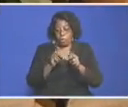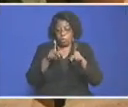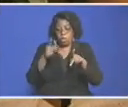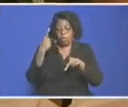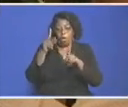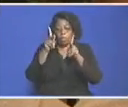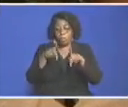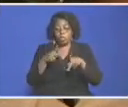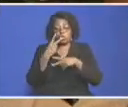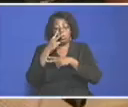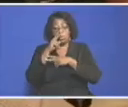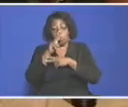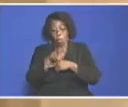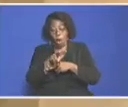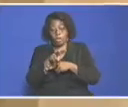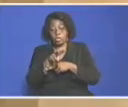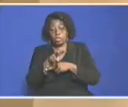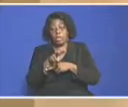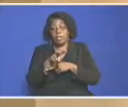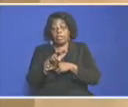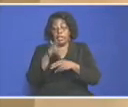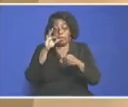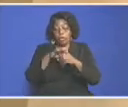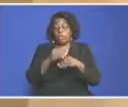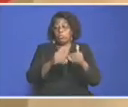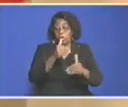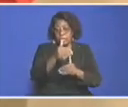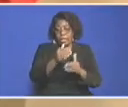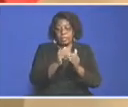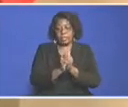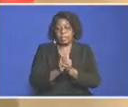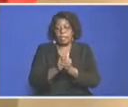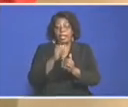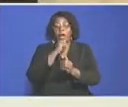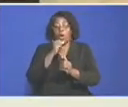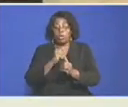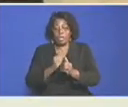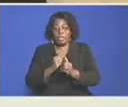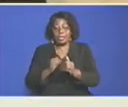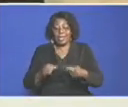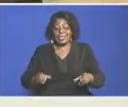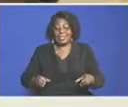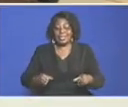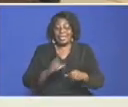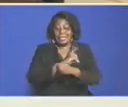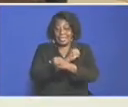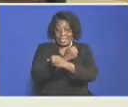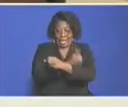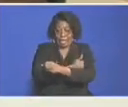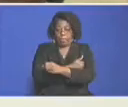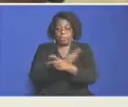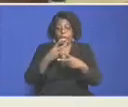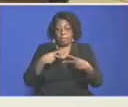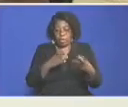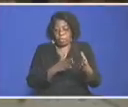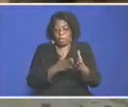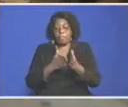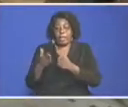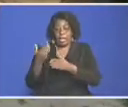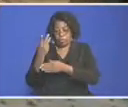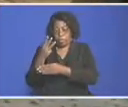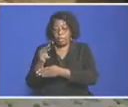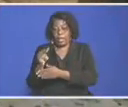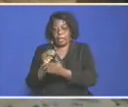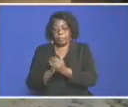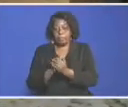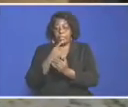to observe the voting process. For those elderly and disabled not able to vote in the advanced polls, accommodations are being made.